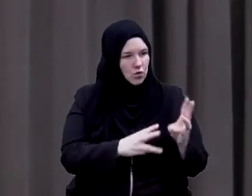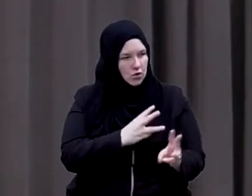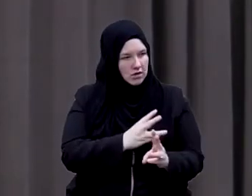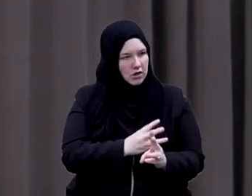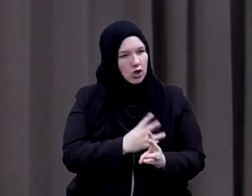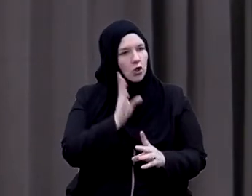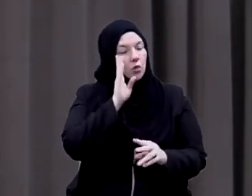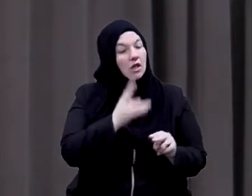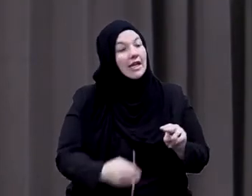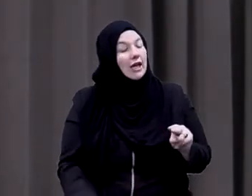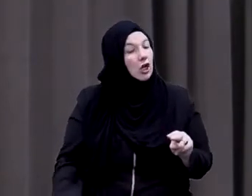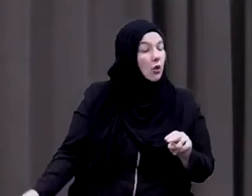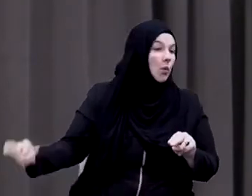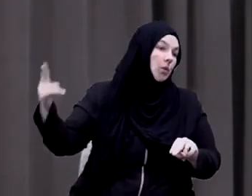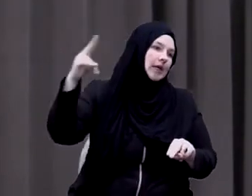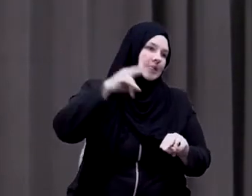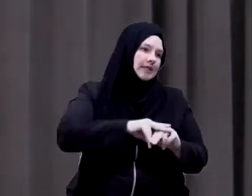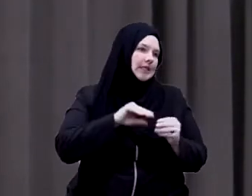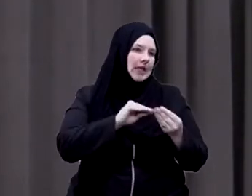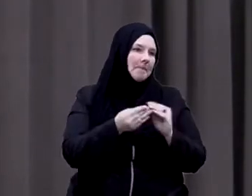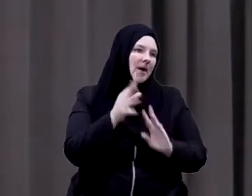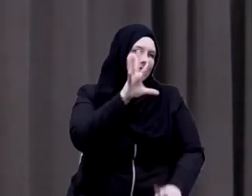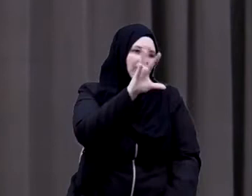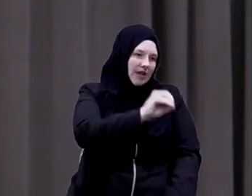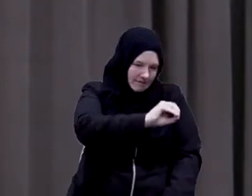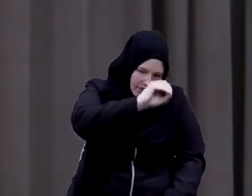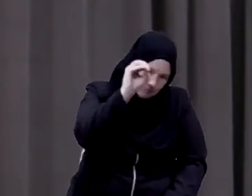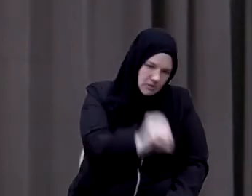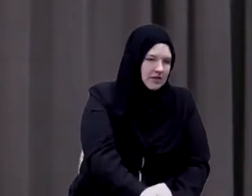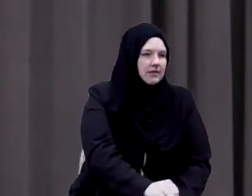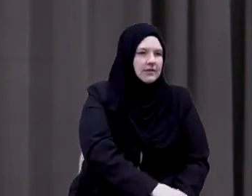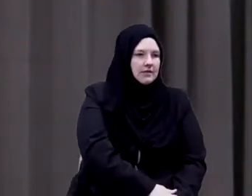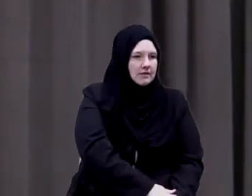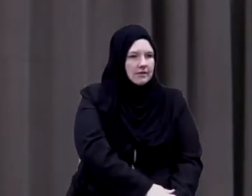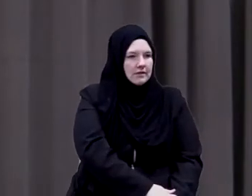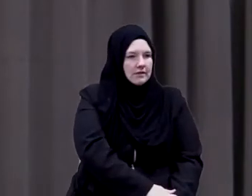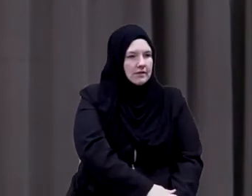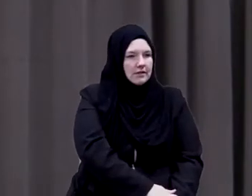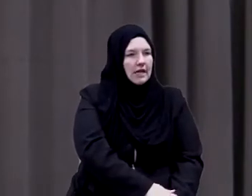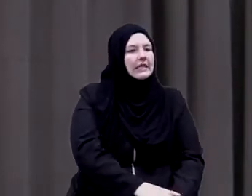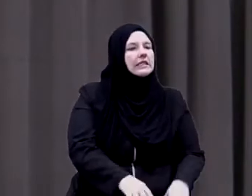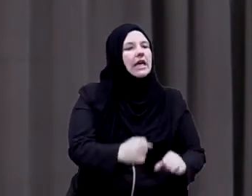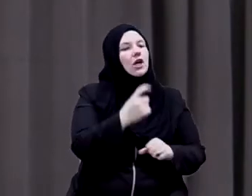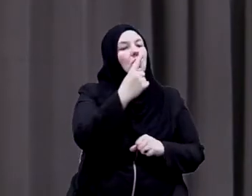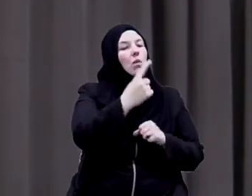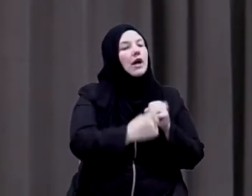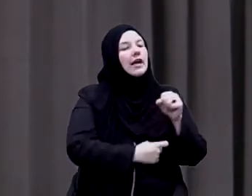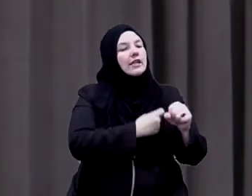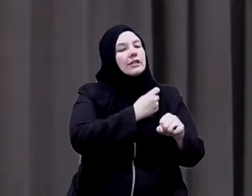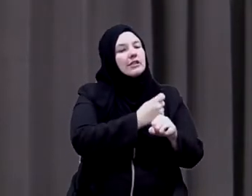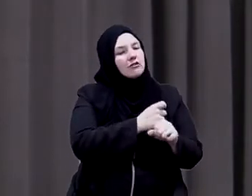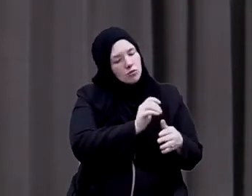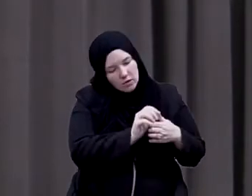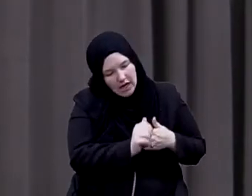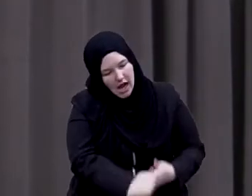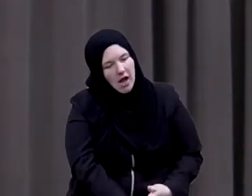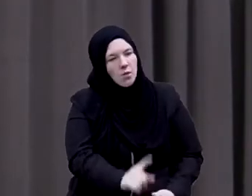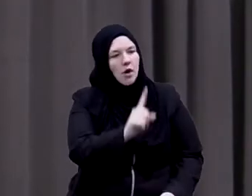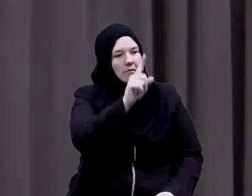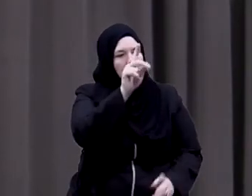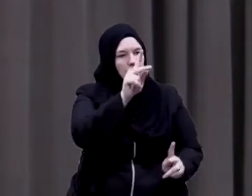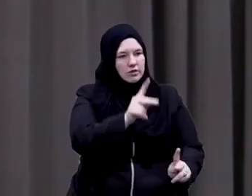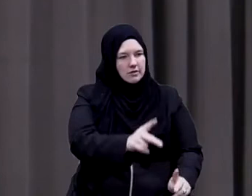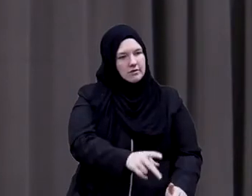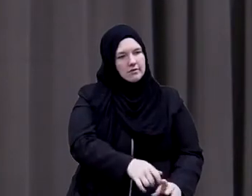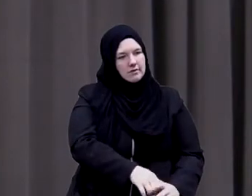will increase the number 50%. And take a whole year to guide one person.